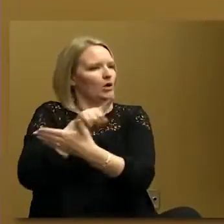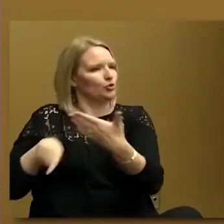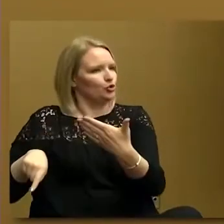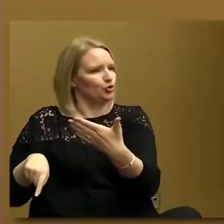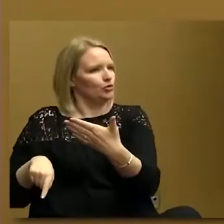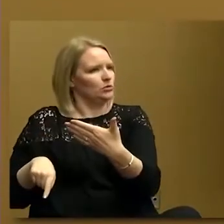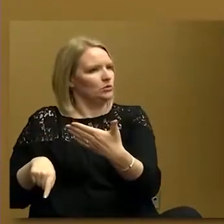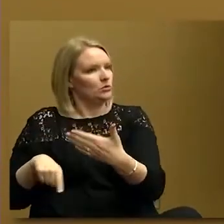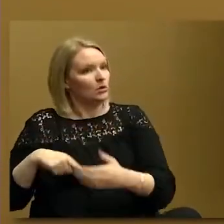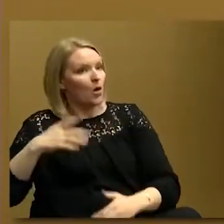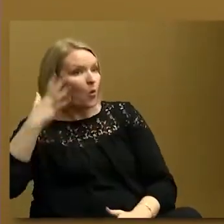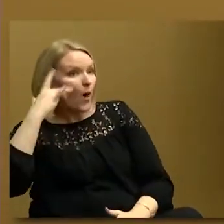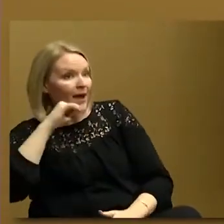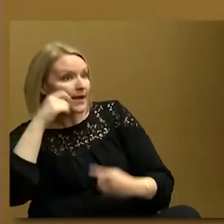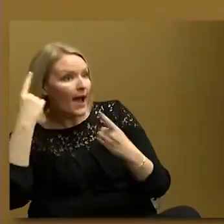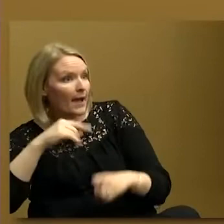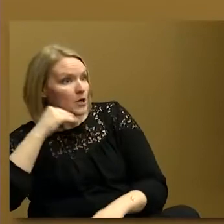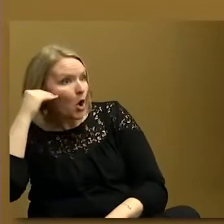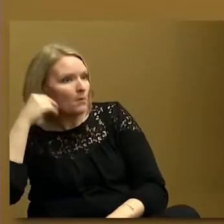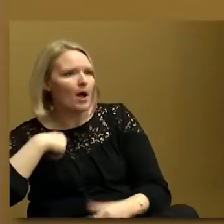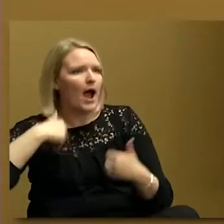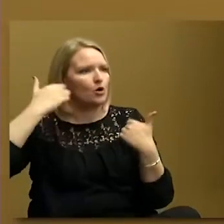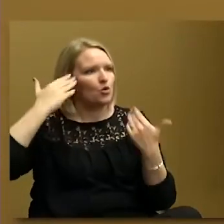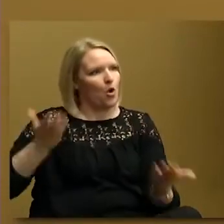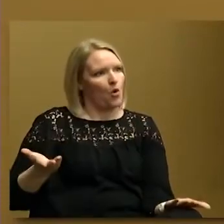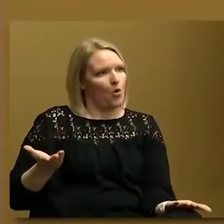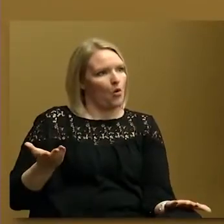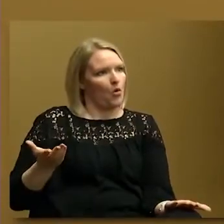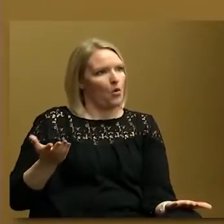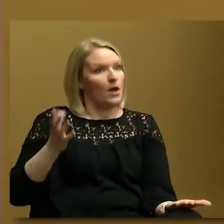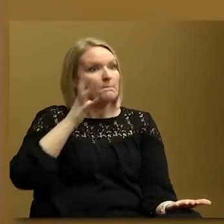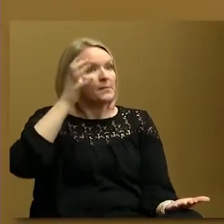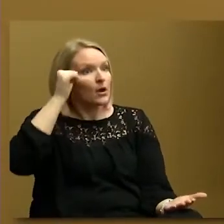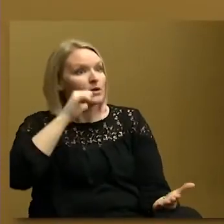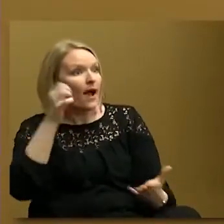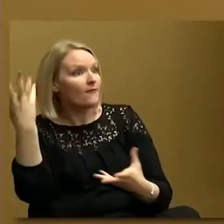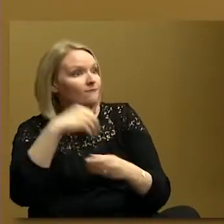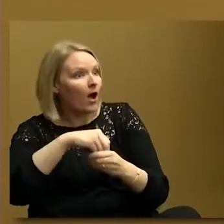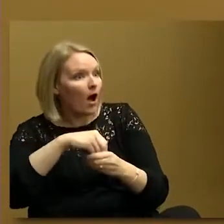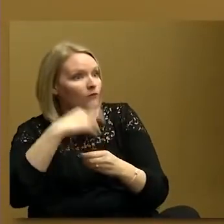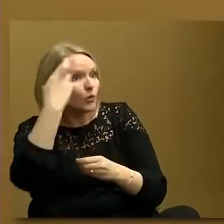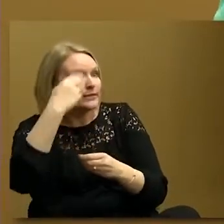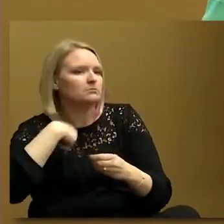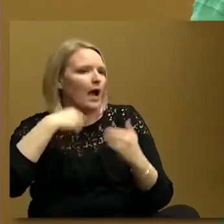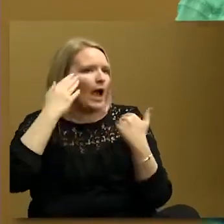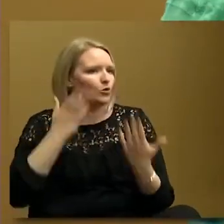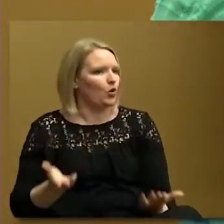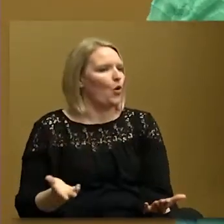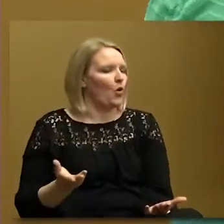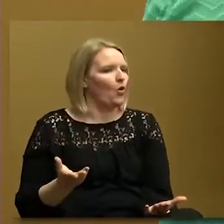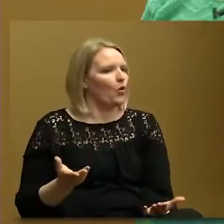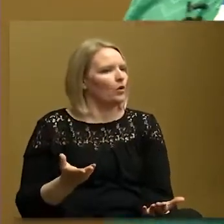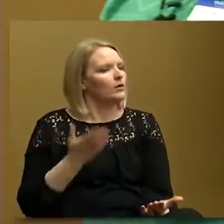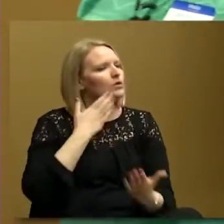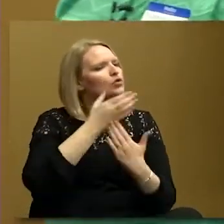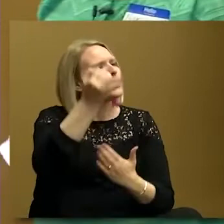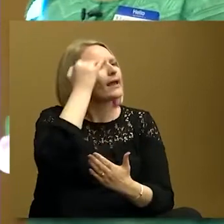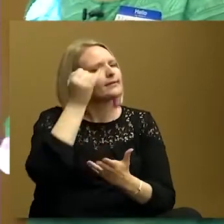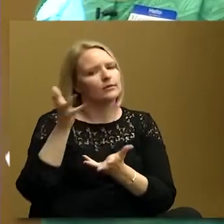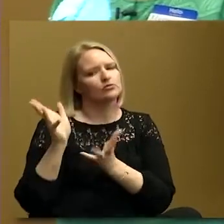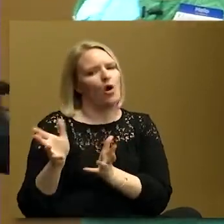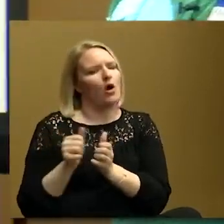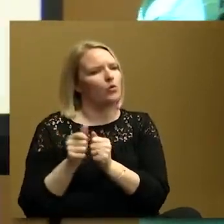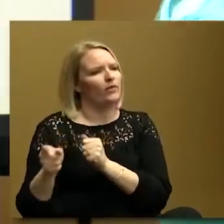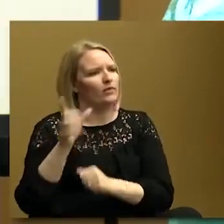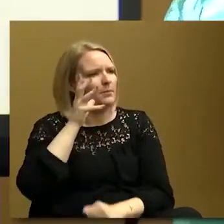know why that parent's not there. And it's interesting to talk to parents